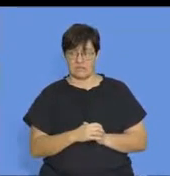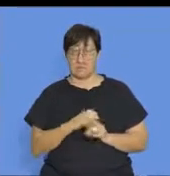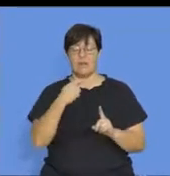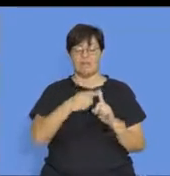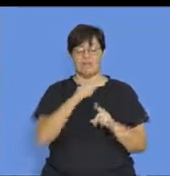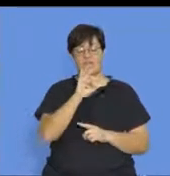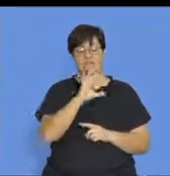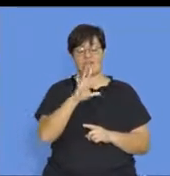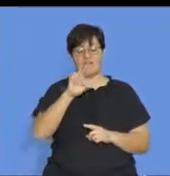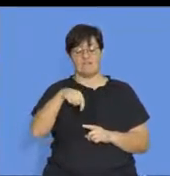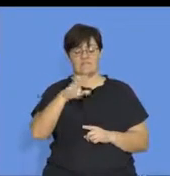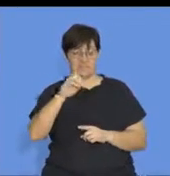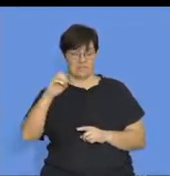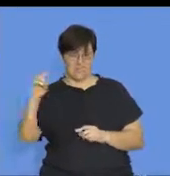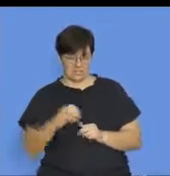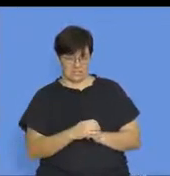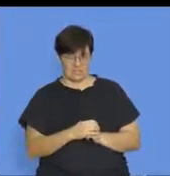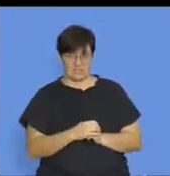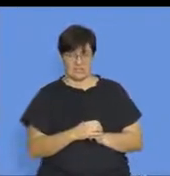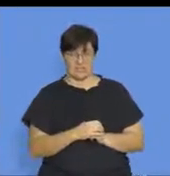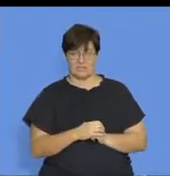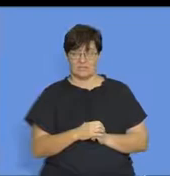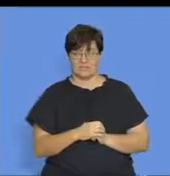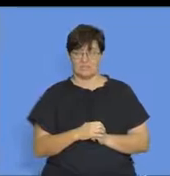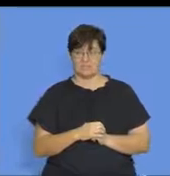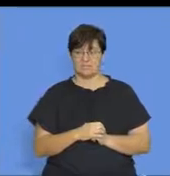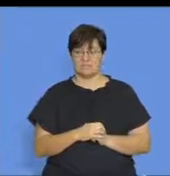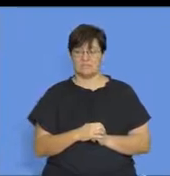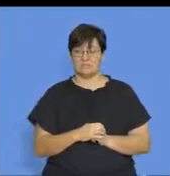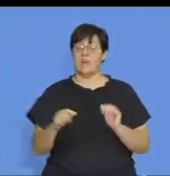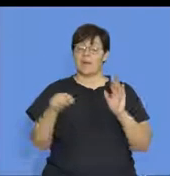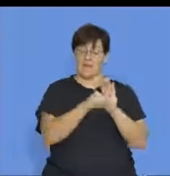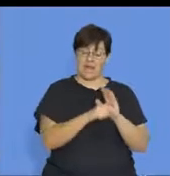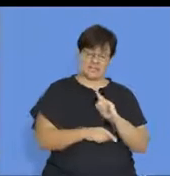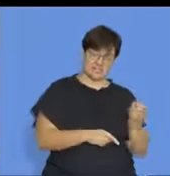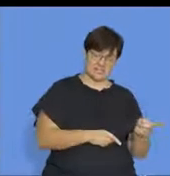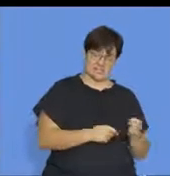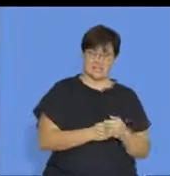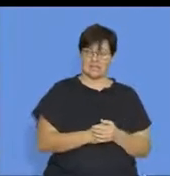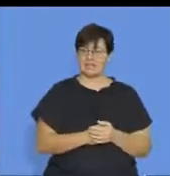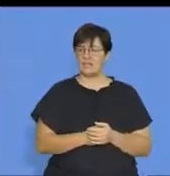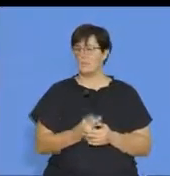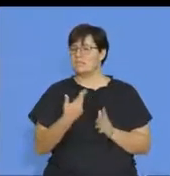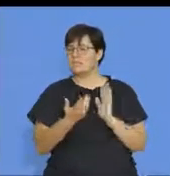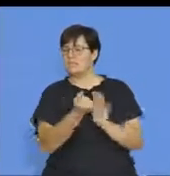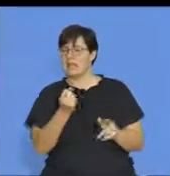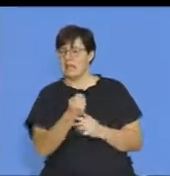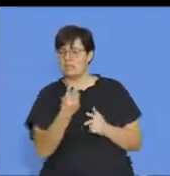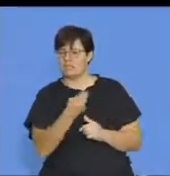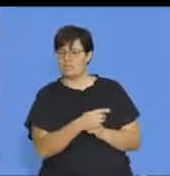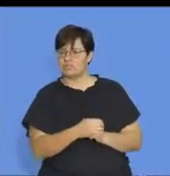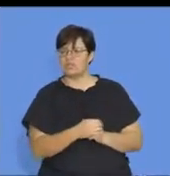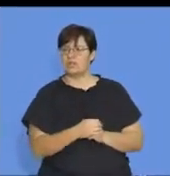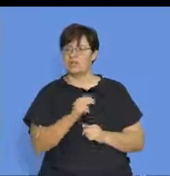plus remaining profit of 35,000 minus what has Tubby taken. So Tubby has